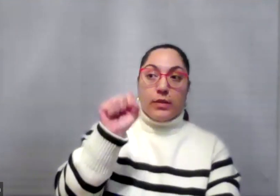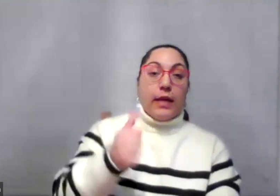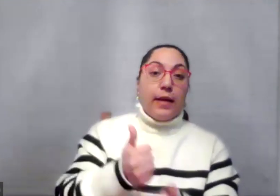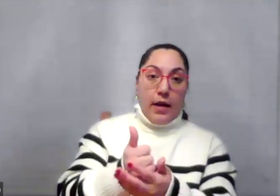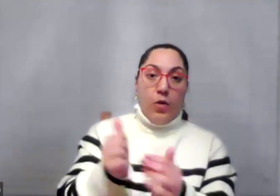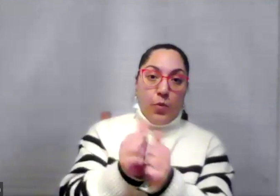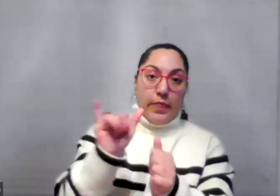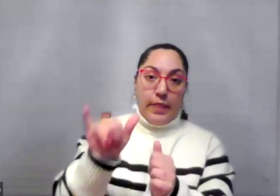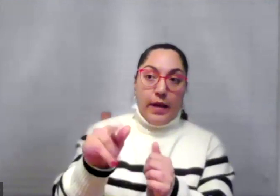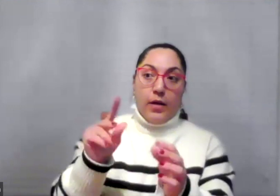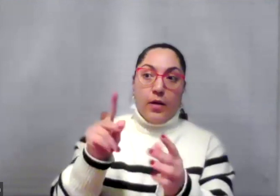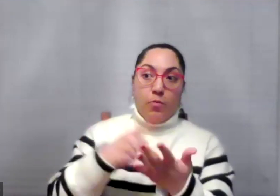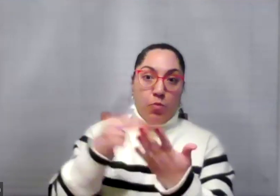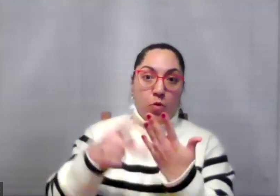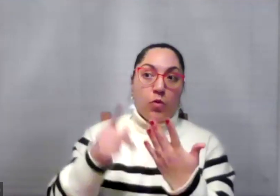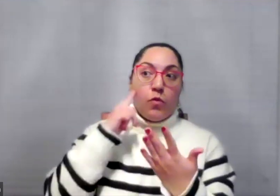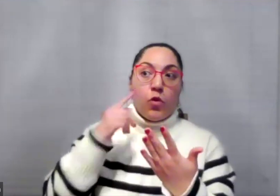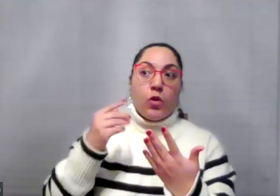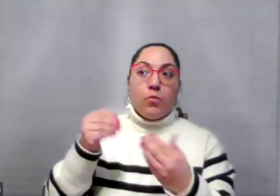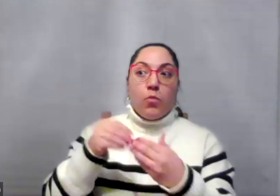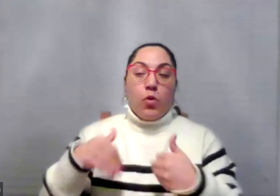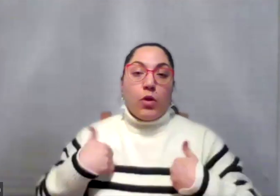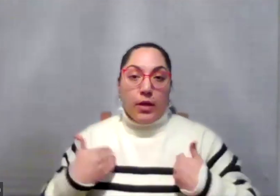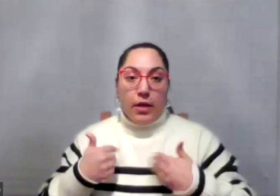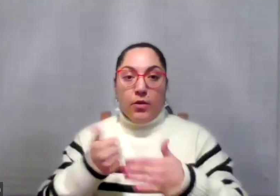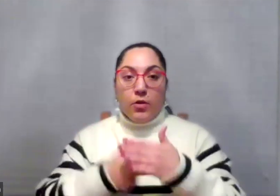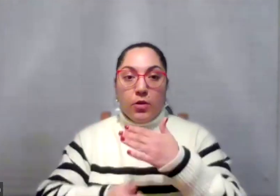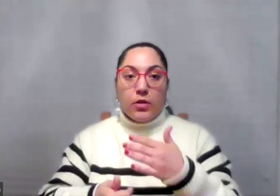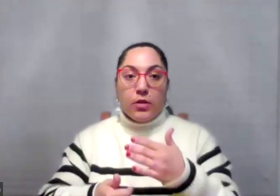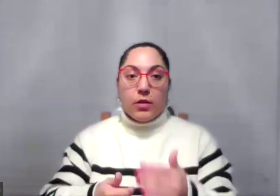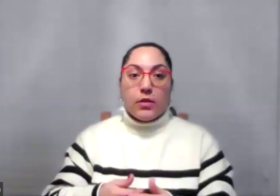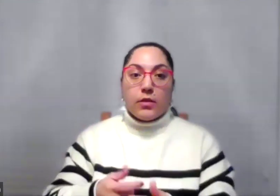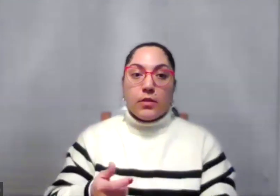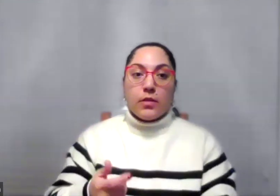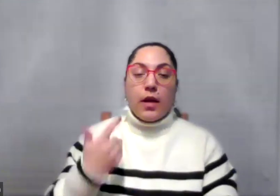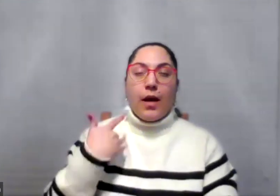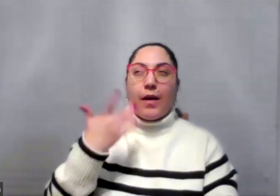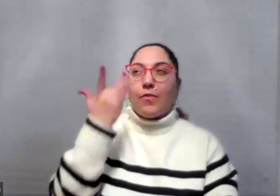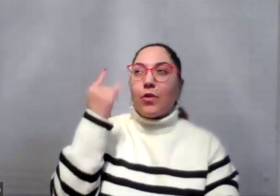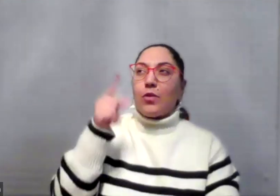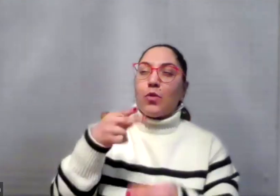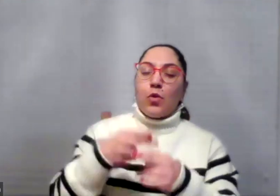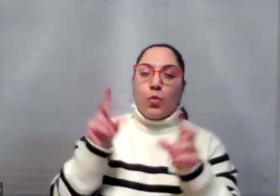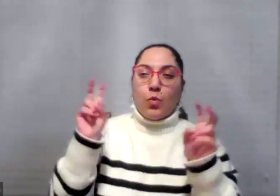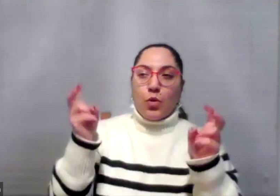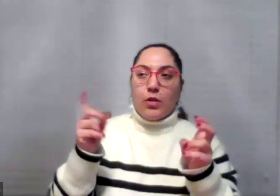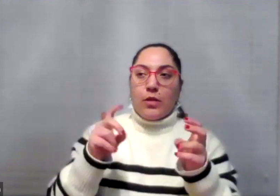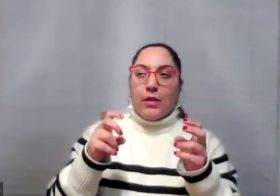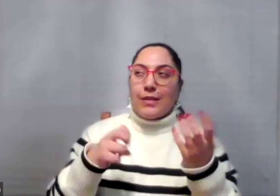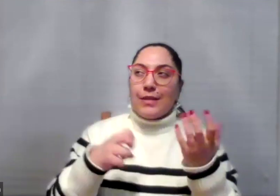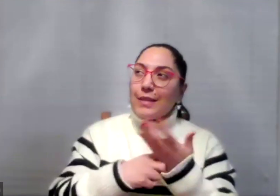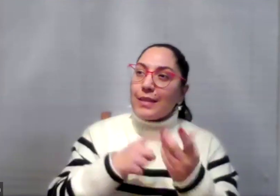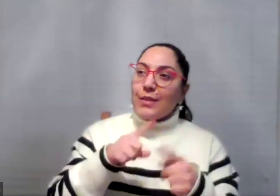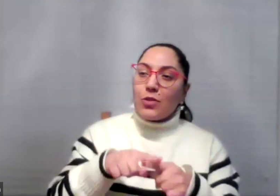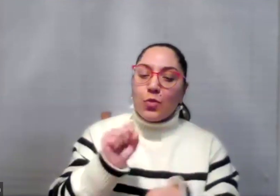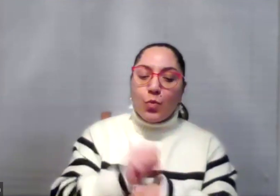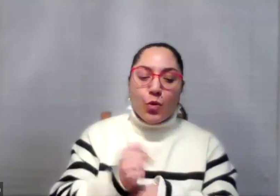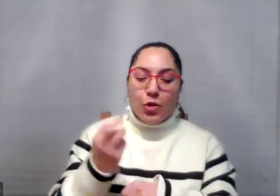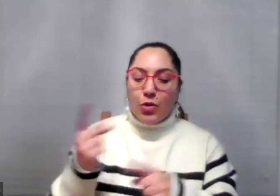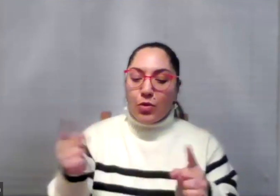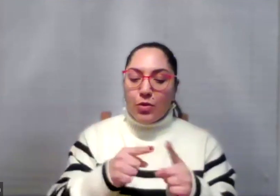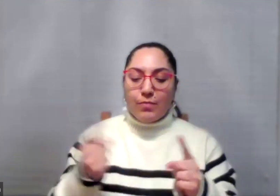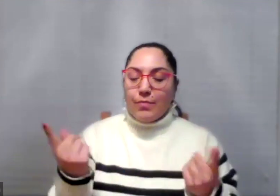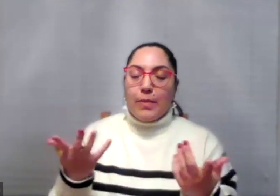has some programs even for younger adolescents. I think it's something to work. I forget what it's called, not Ticket to Work, but something along that line, just